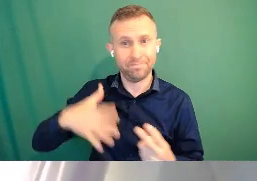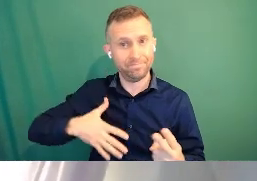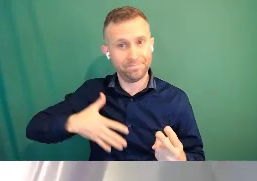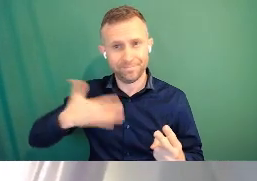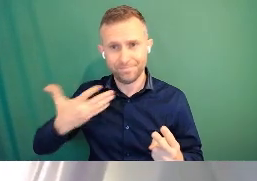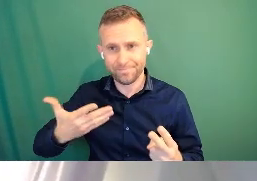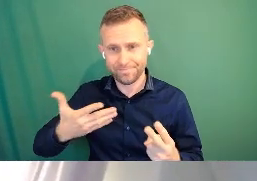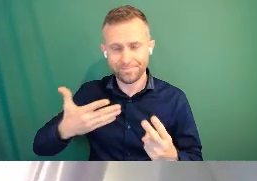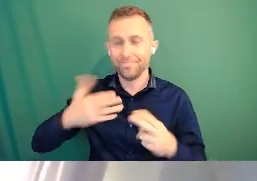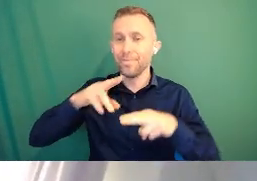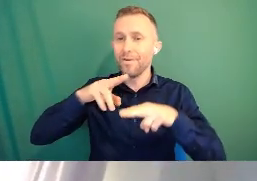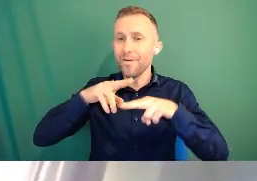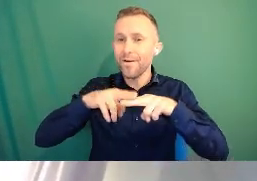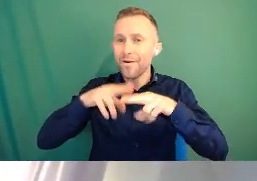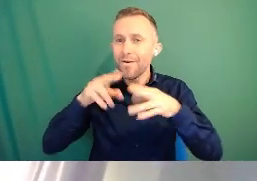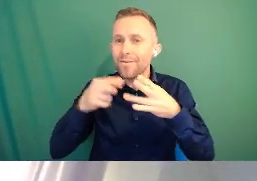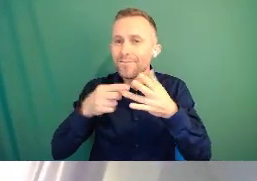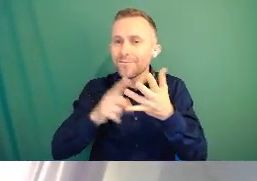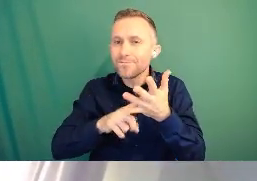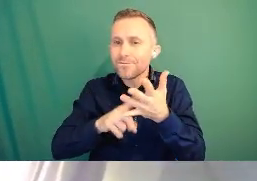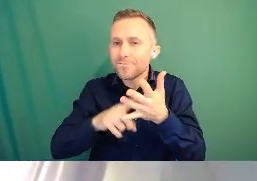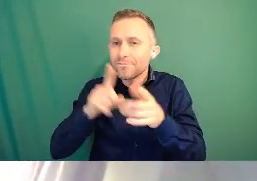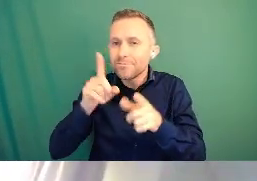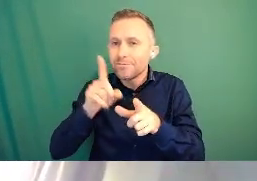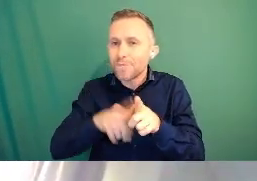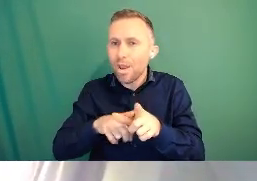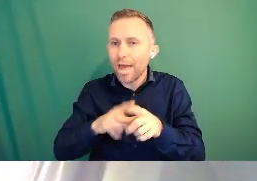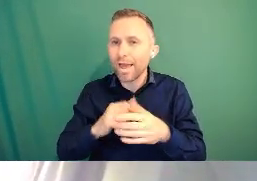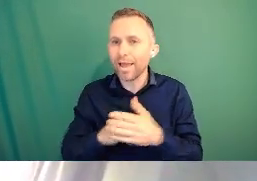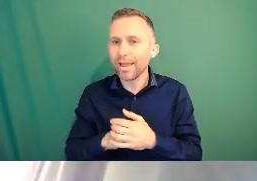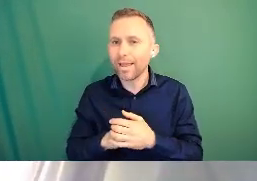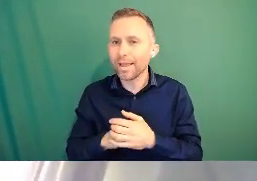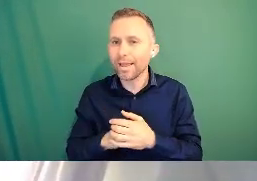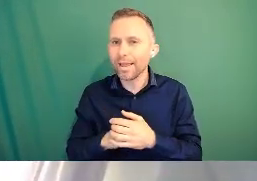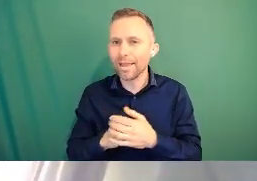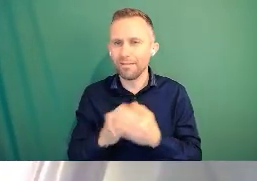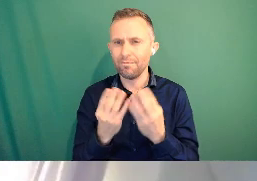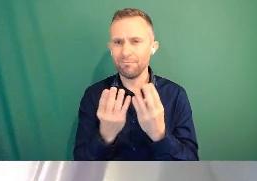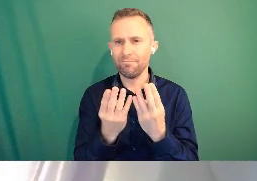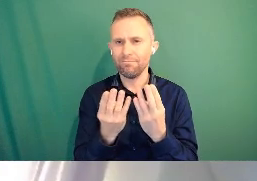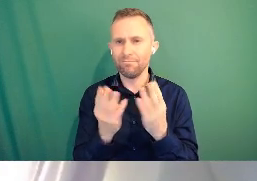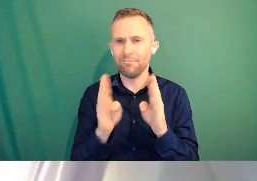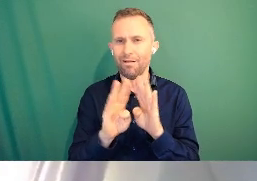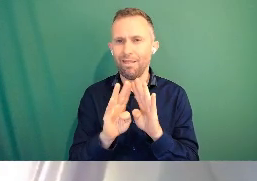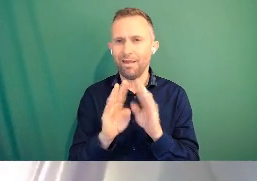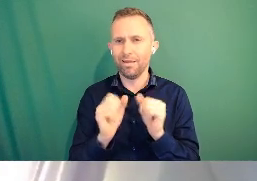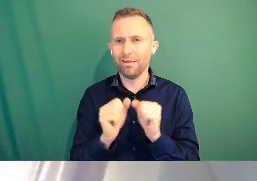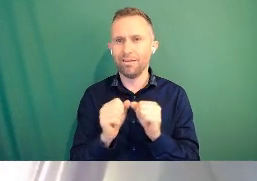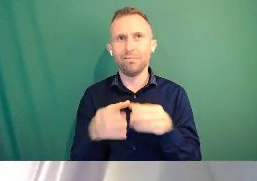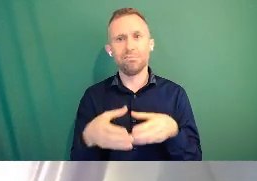it's I don't like this word, but some people consider it a folly.